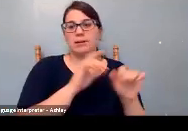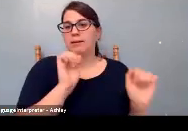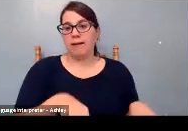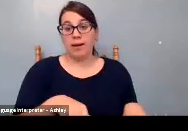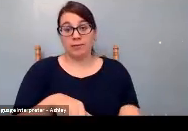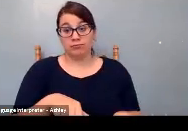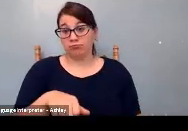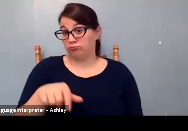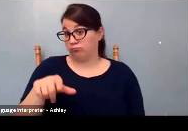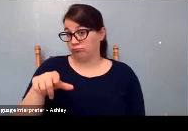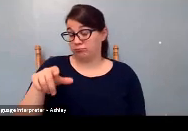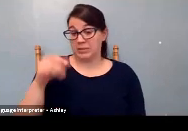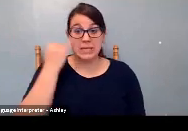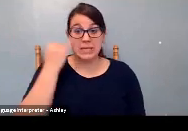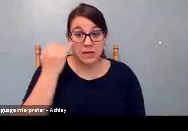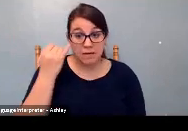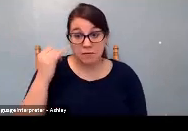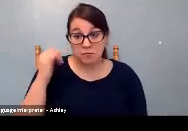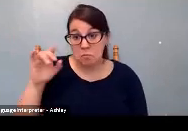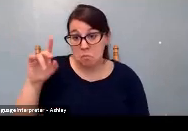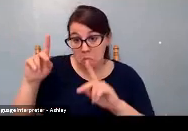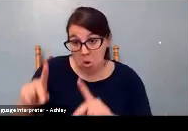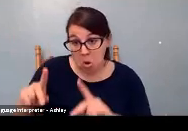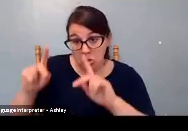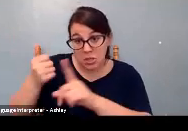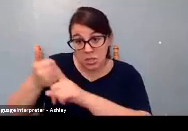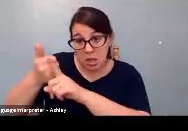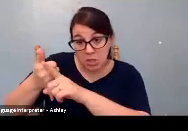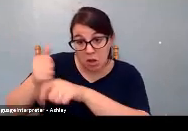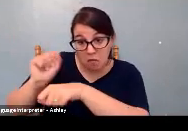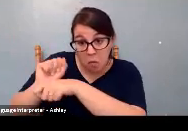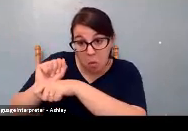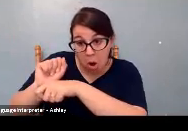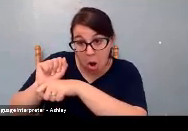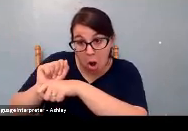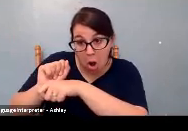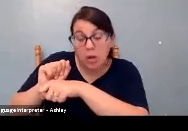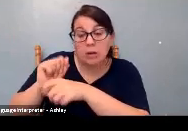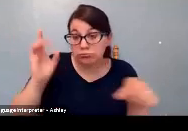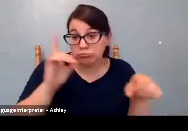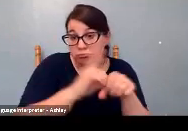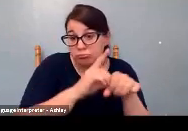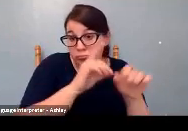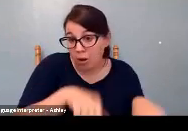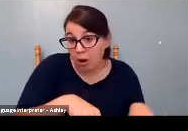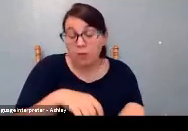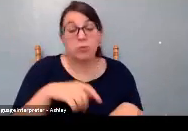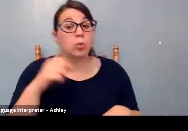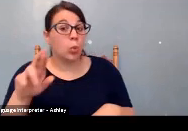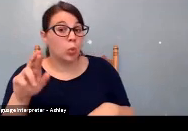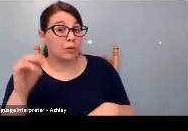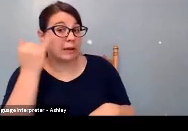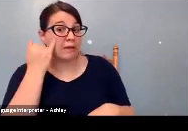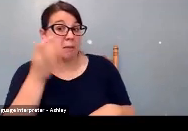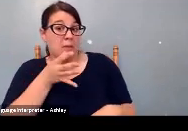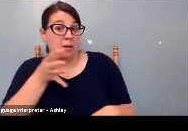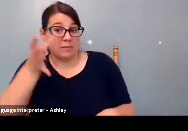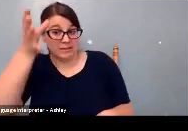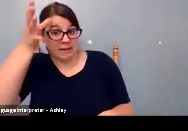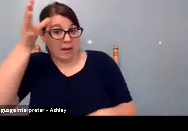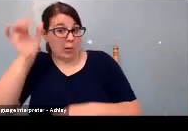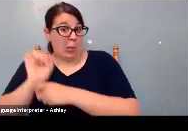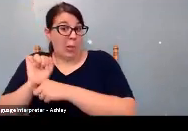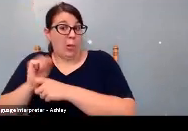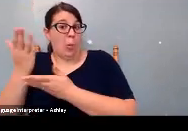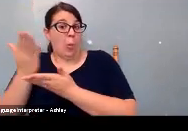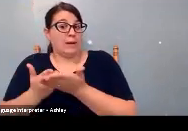beneficiary that is working, or perhaps by the parent who wants to contribute a portion of their check on an ongoing basis. The Stable Program